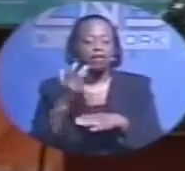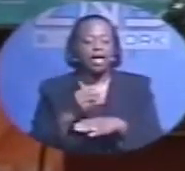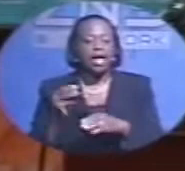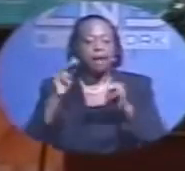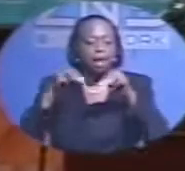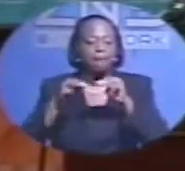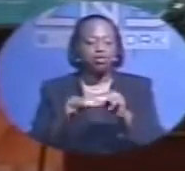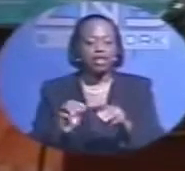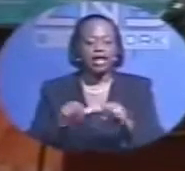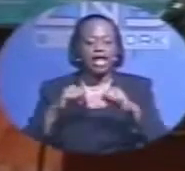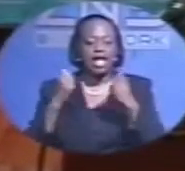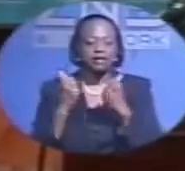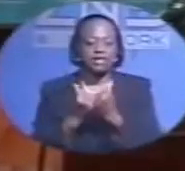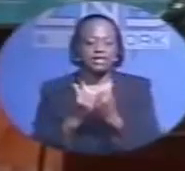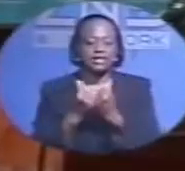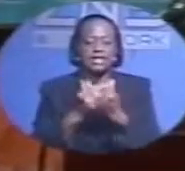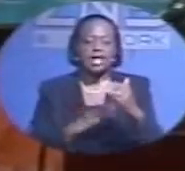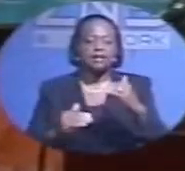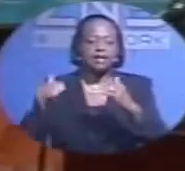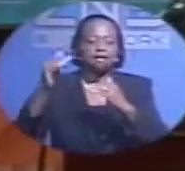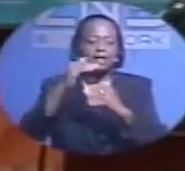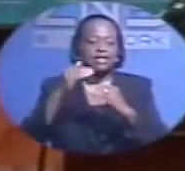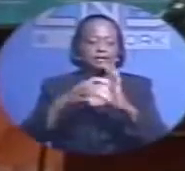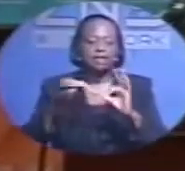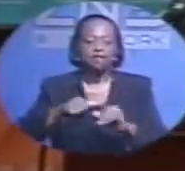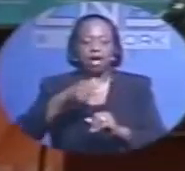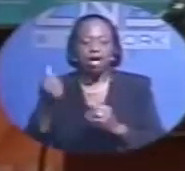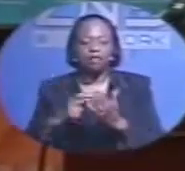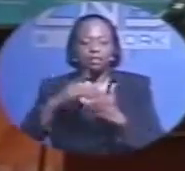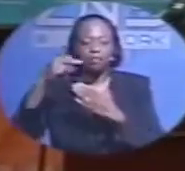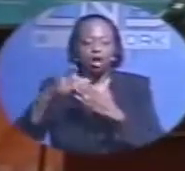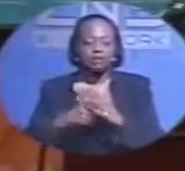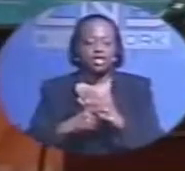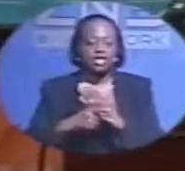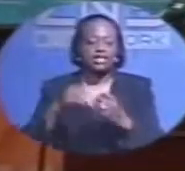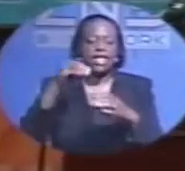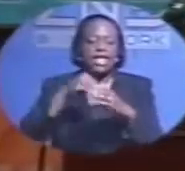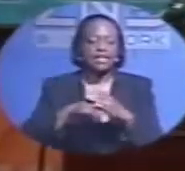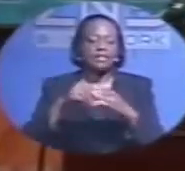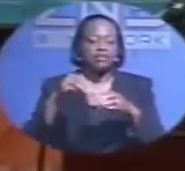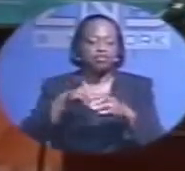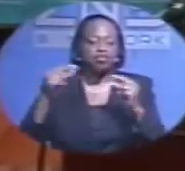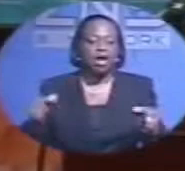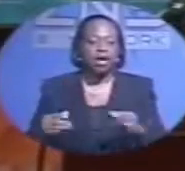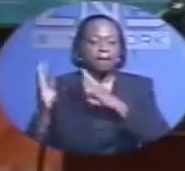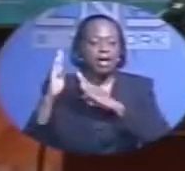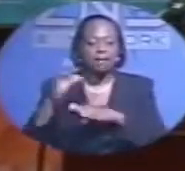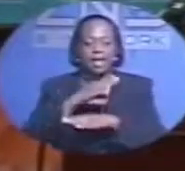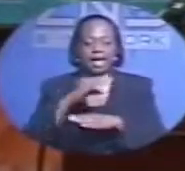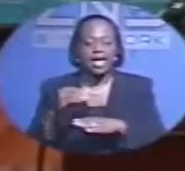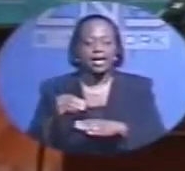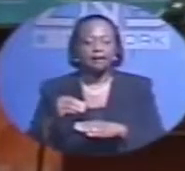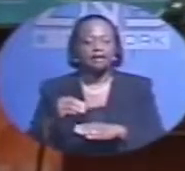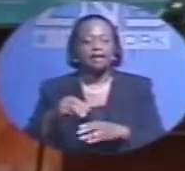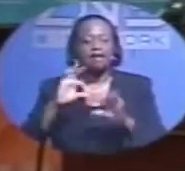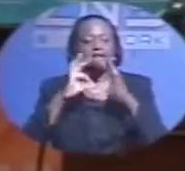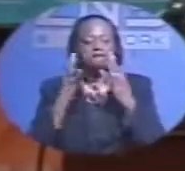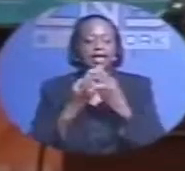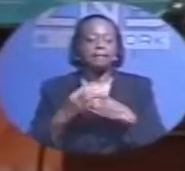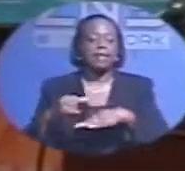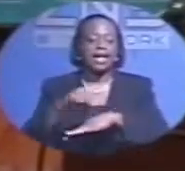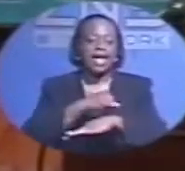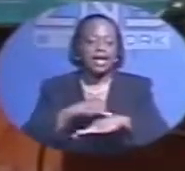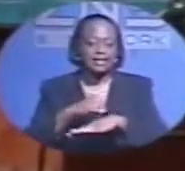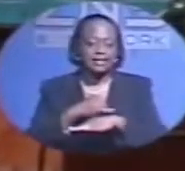facilities, the advancement of other projects now in the pipeline for Grand Bahama and several family islands, together with the completion of the Baha Mar,